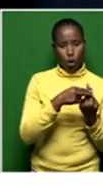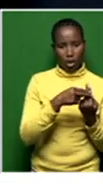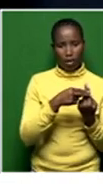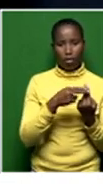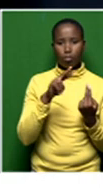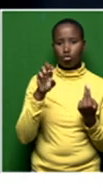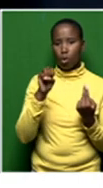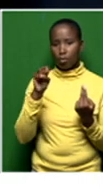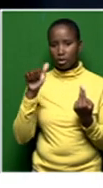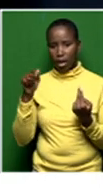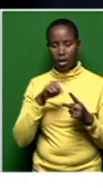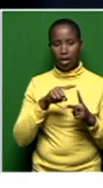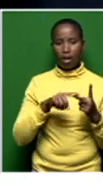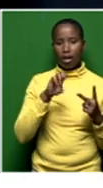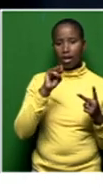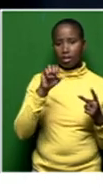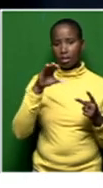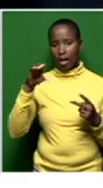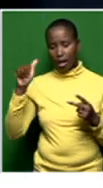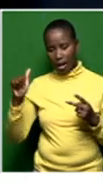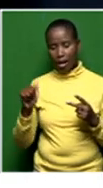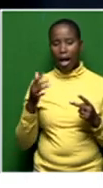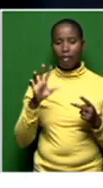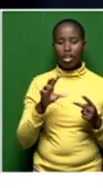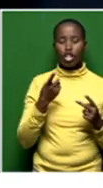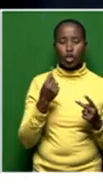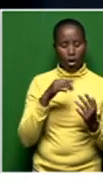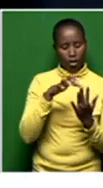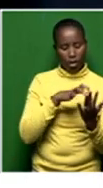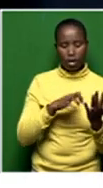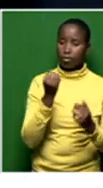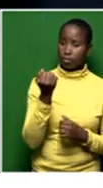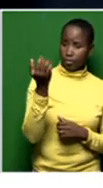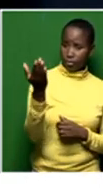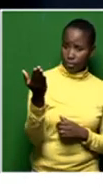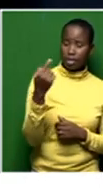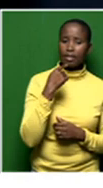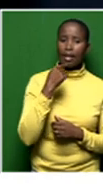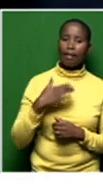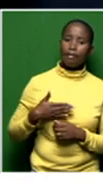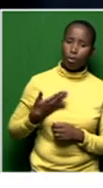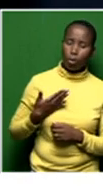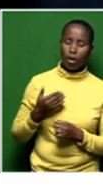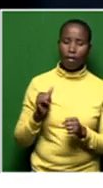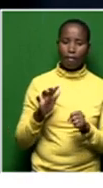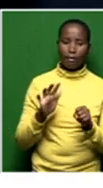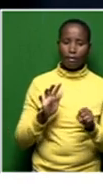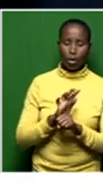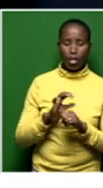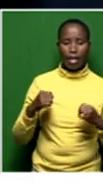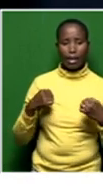SACCA, one of the demands that we made in our memorandum was that we want full disclosure on